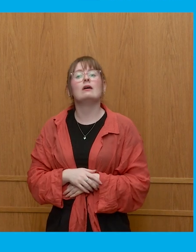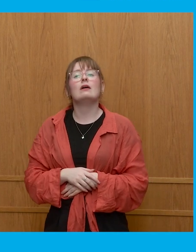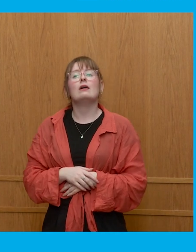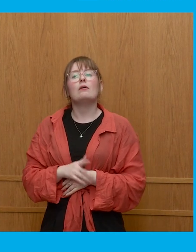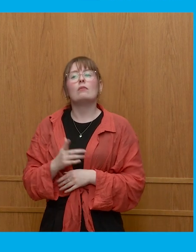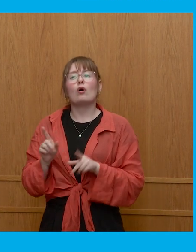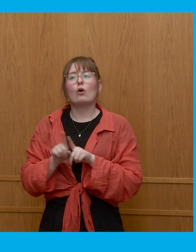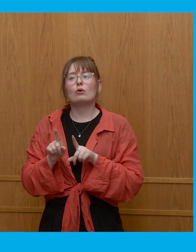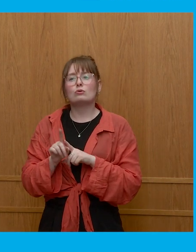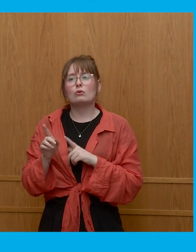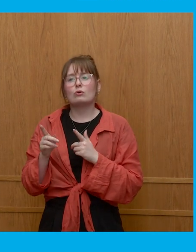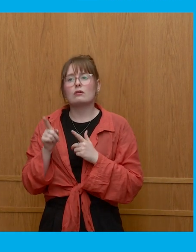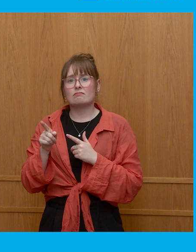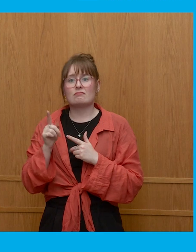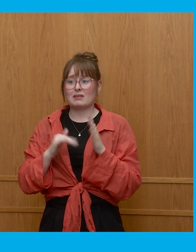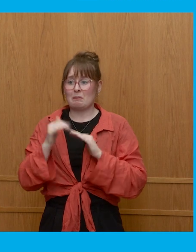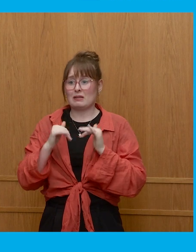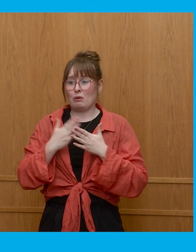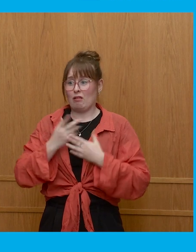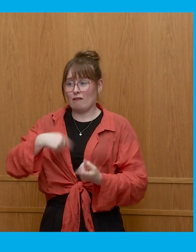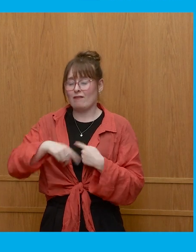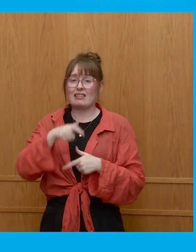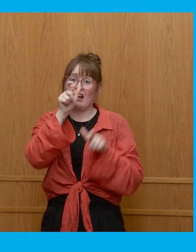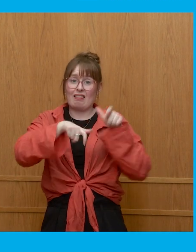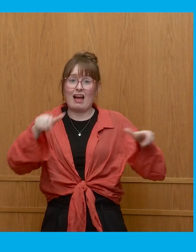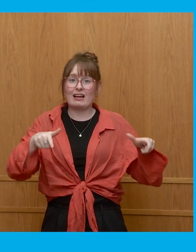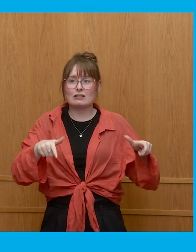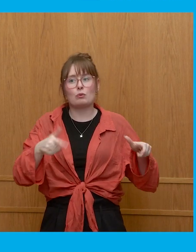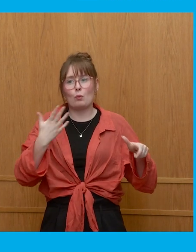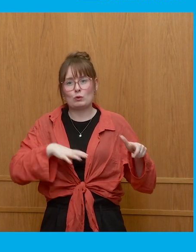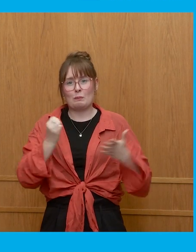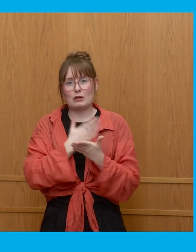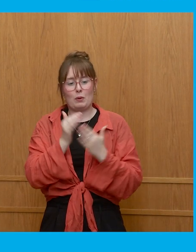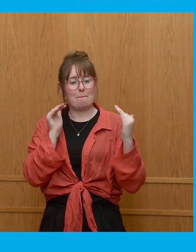like that Dennis Lasden quote, he says, clients get the buildings they deserve.